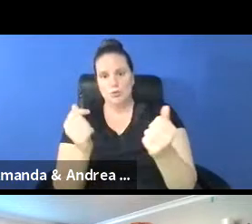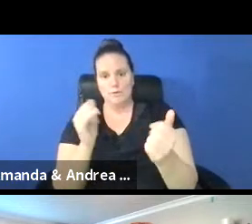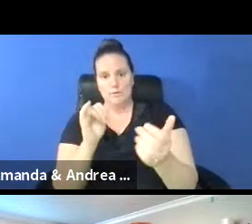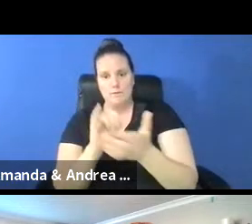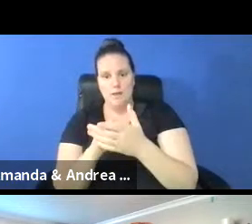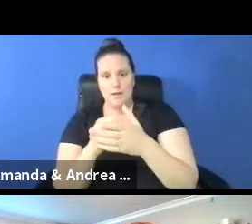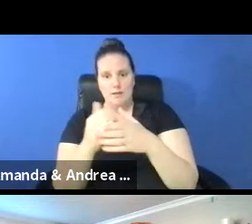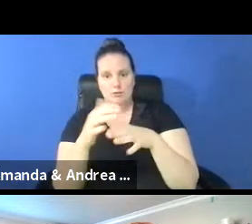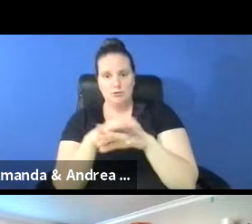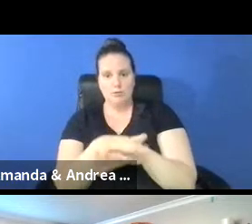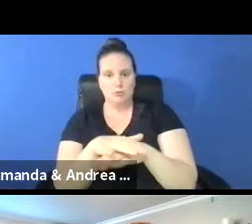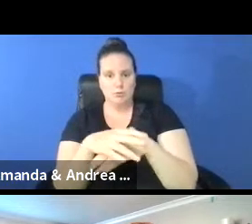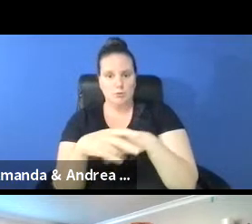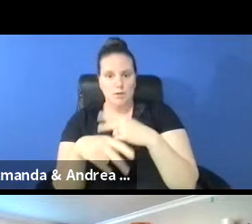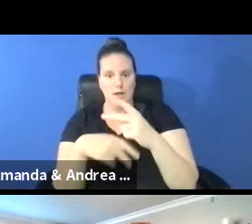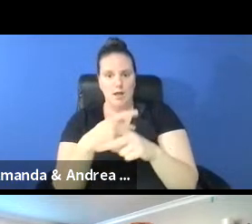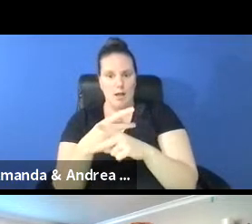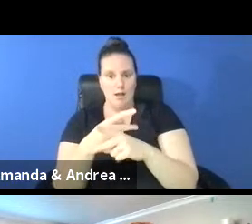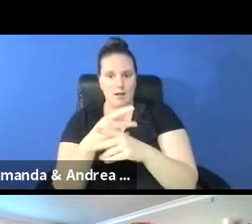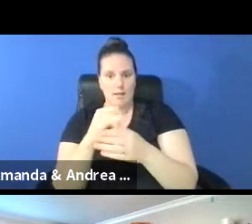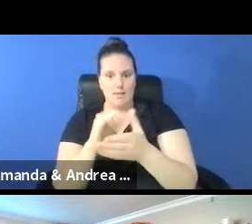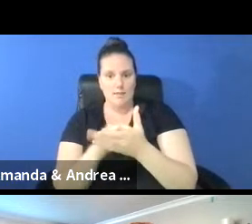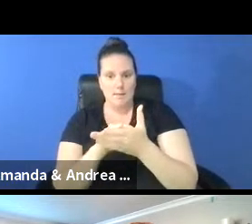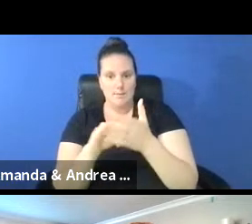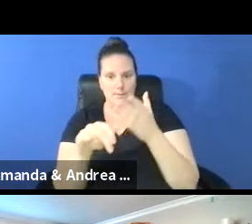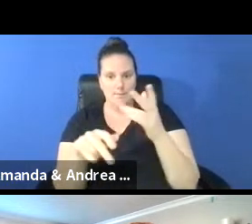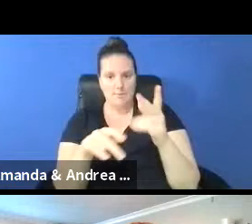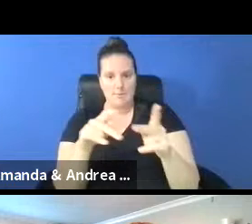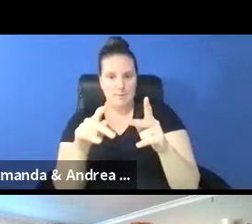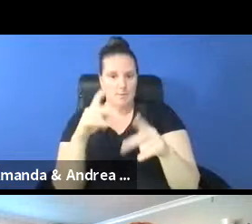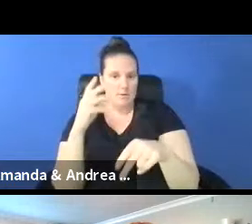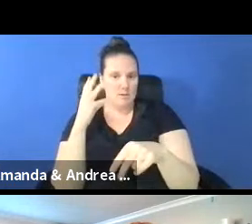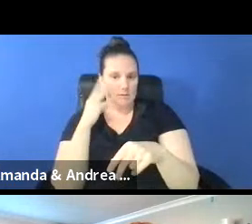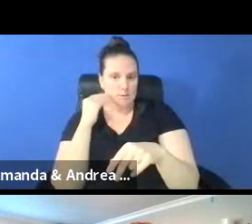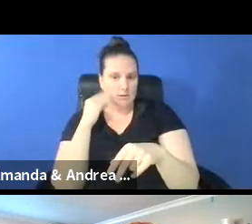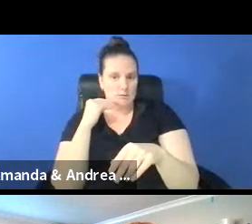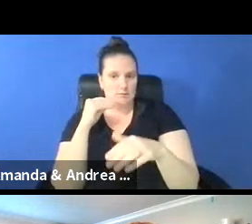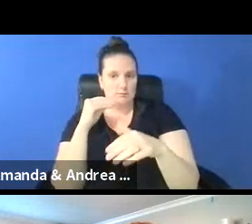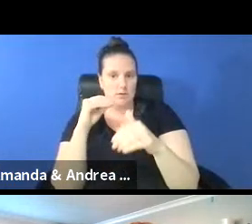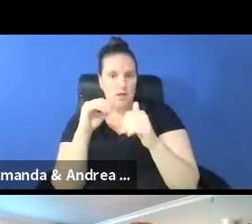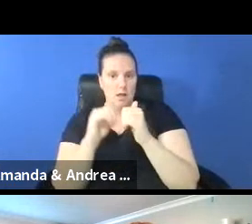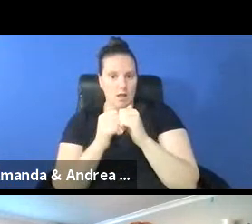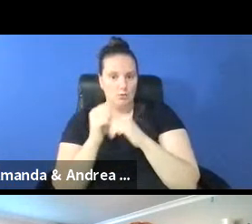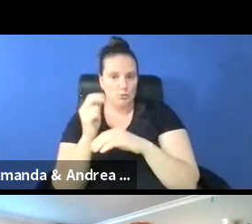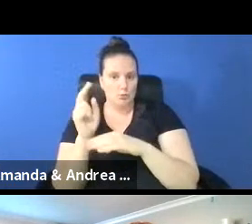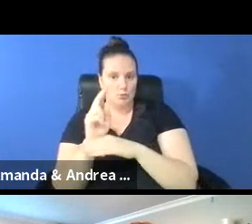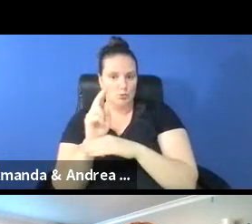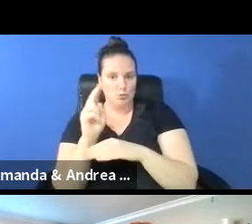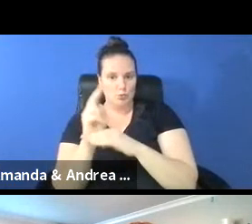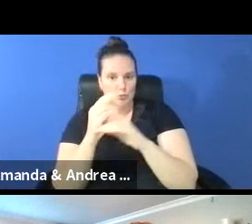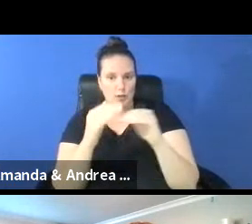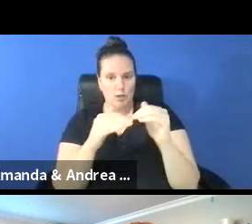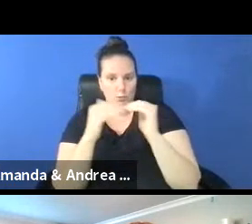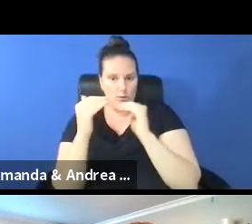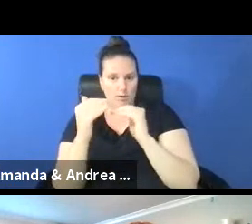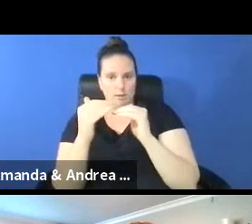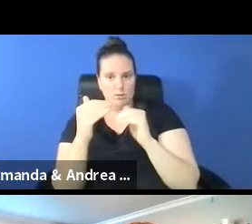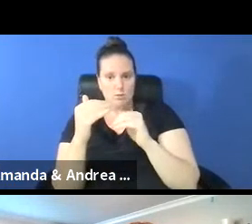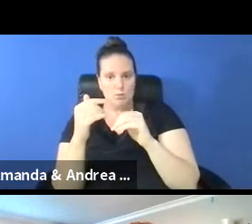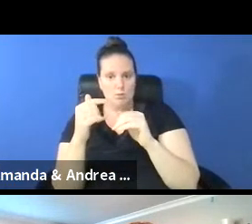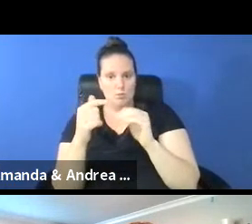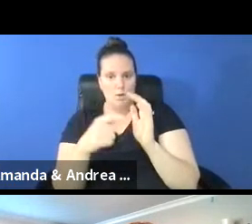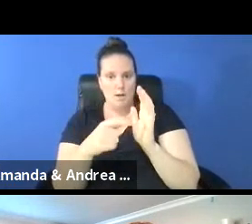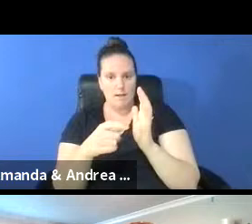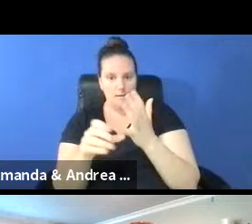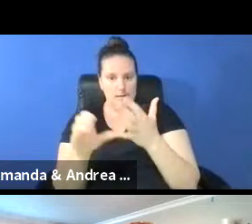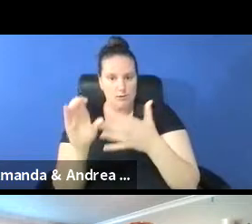intersectional kind of nature that folks are experiencing? Then how do we use our equity criteria